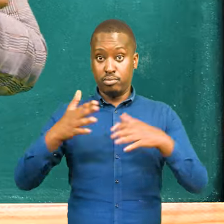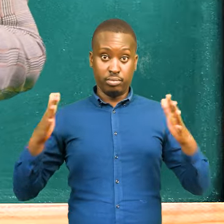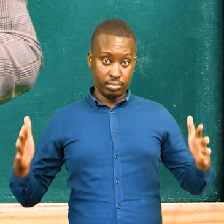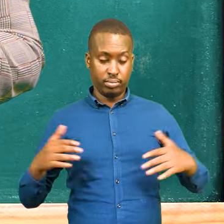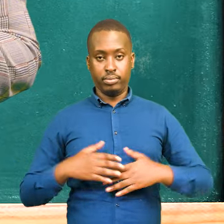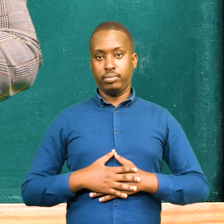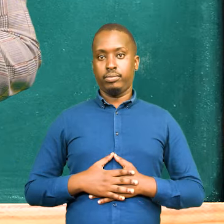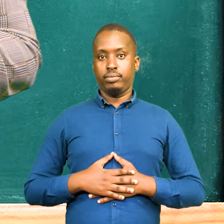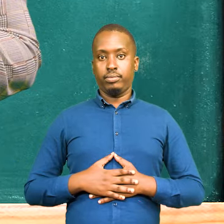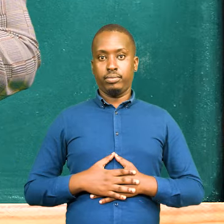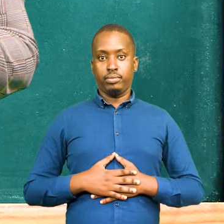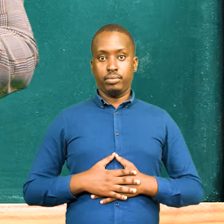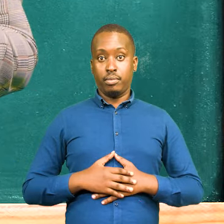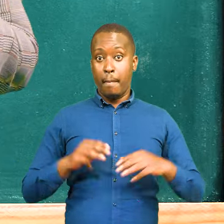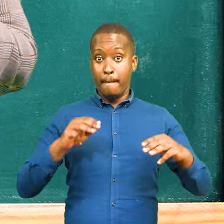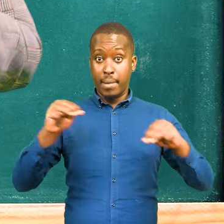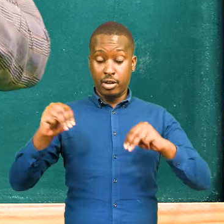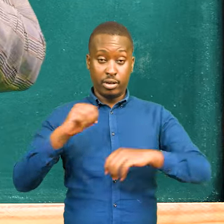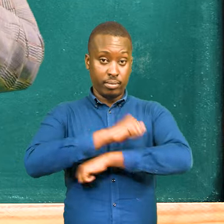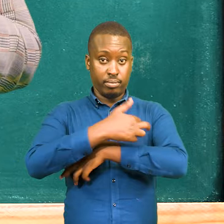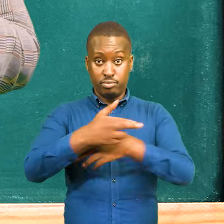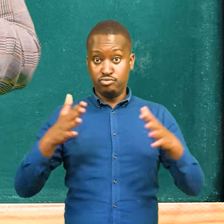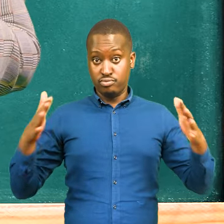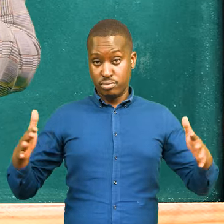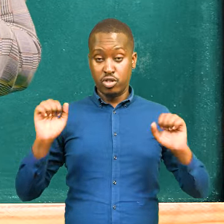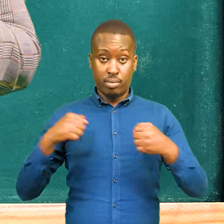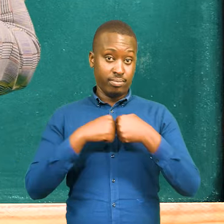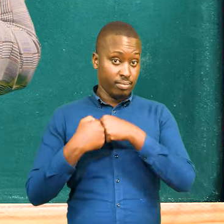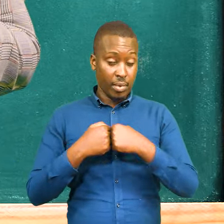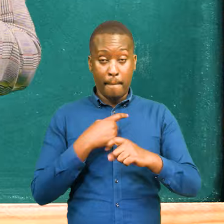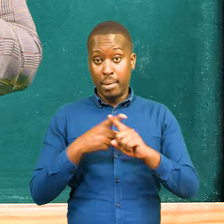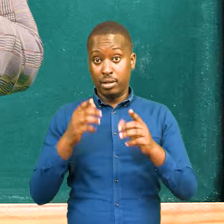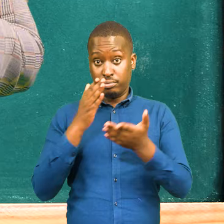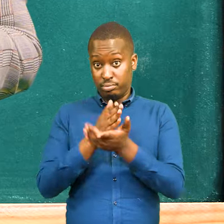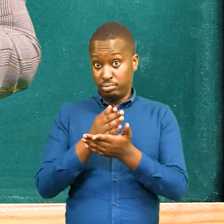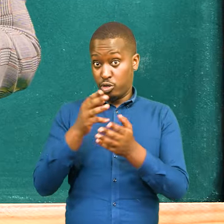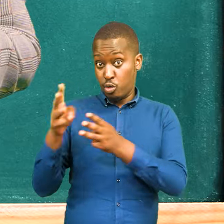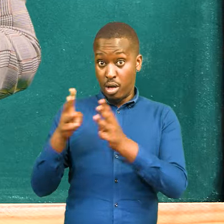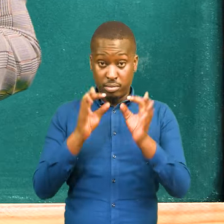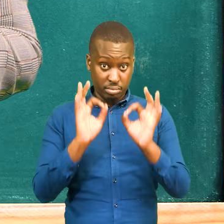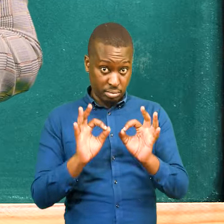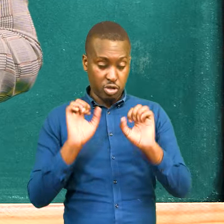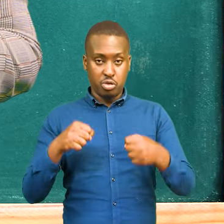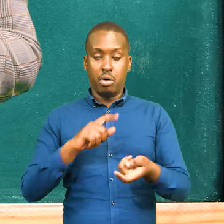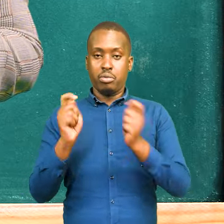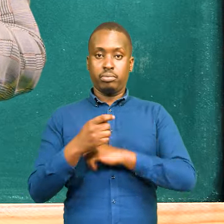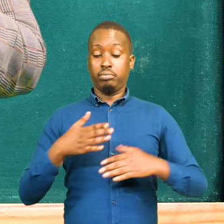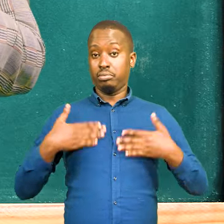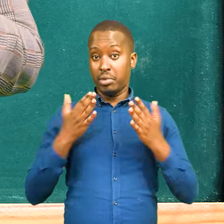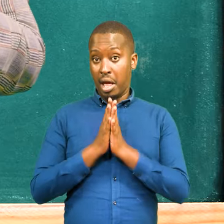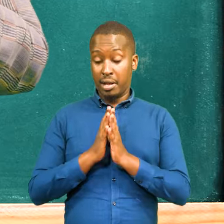class sizes. Managing a large classroom can be challenging, but with the right strategies, it can also